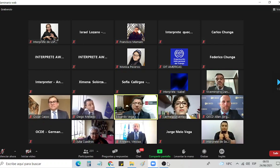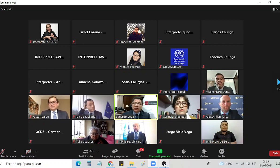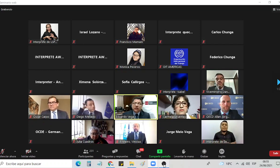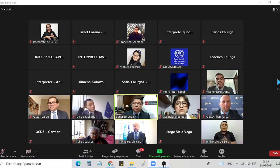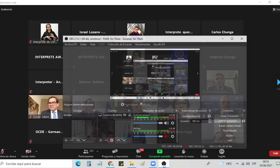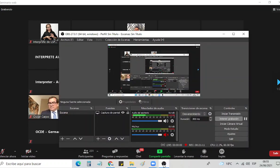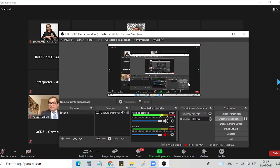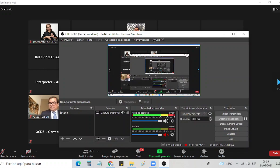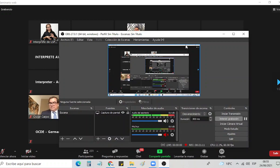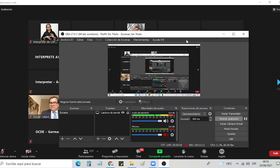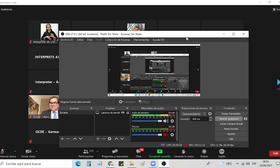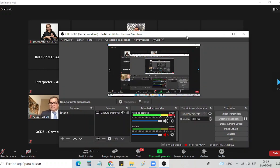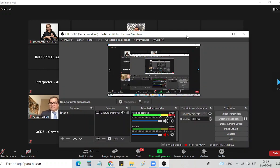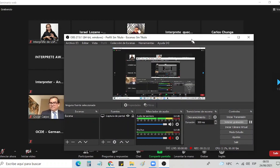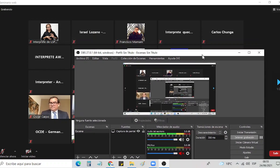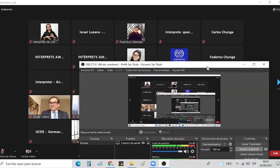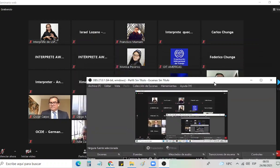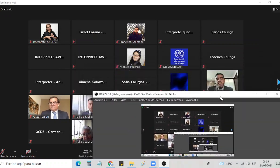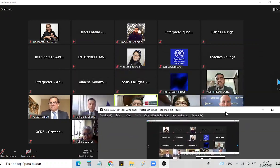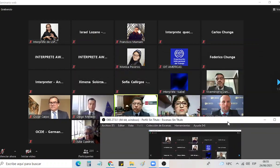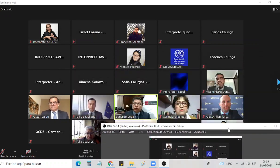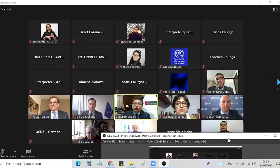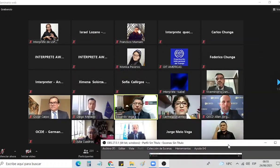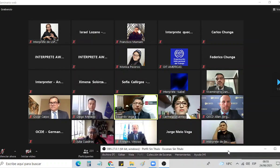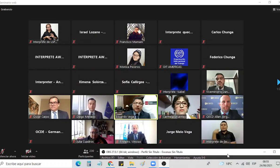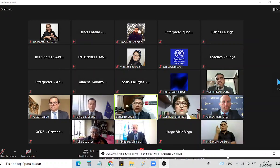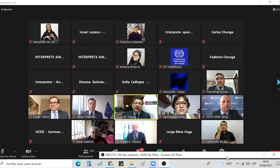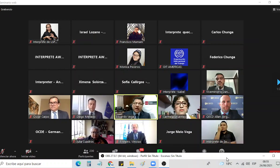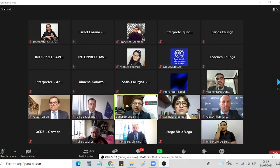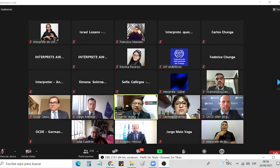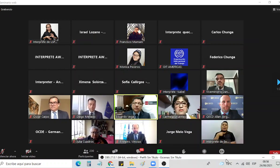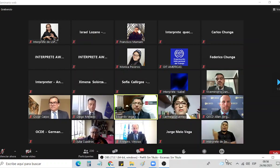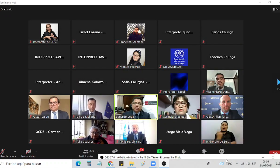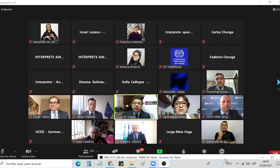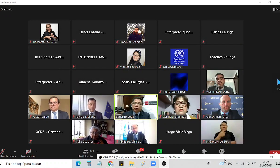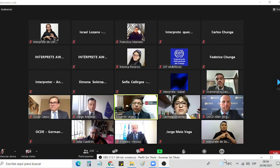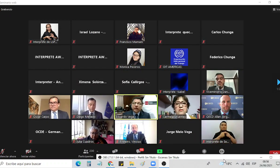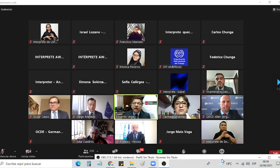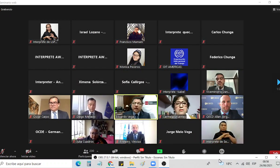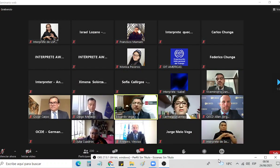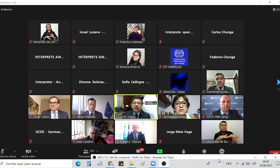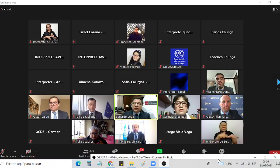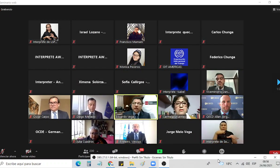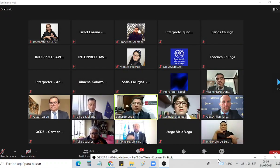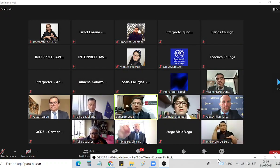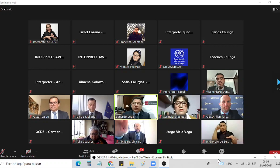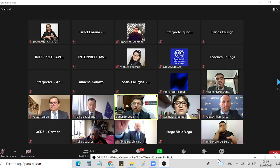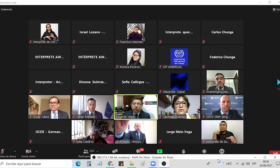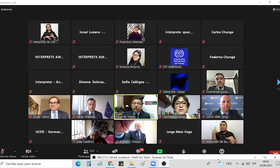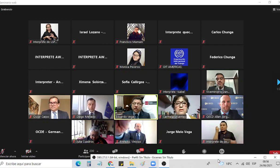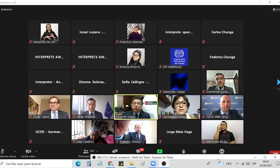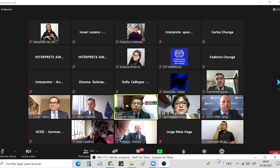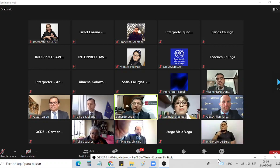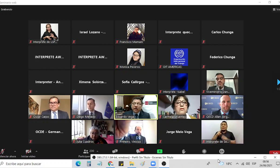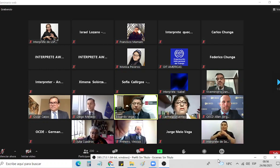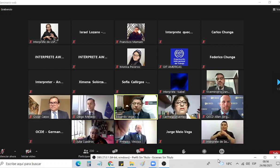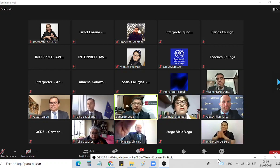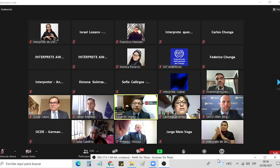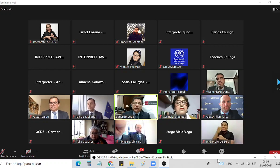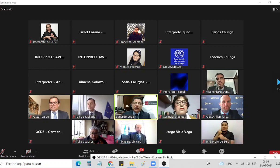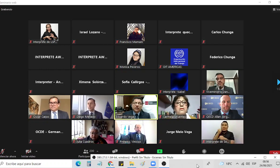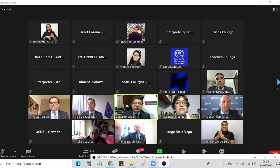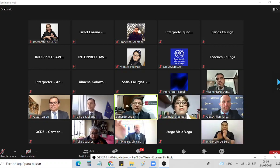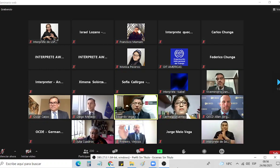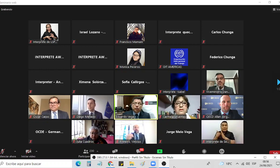behind this crisis of this magnitude makes us all understand that the economic reactivation